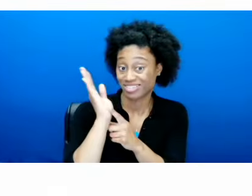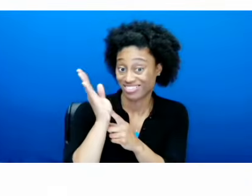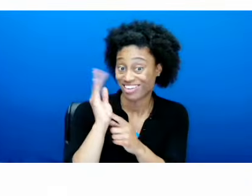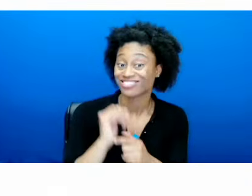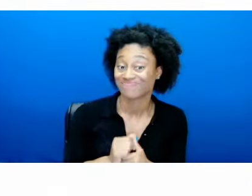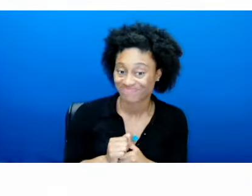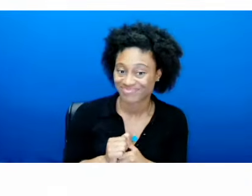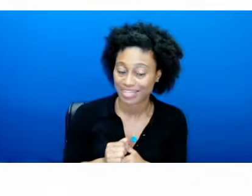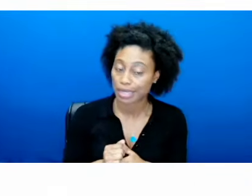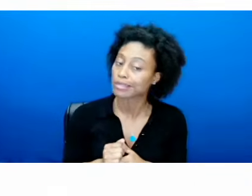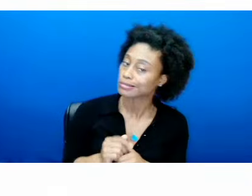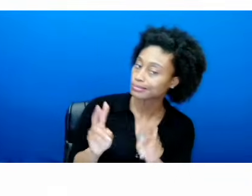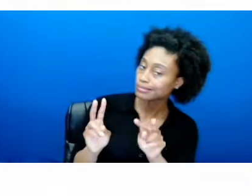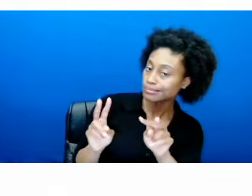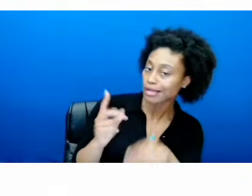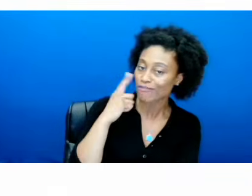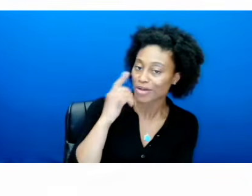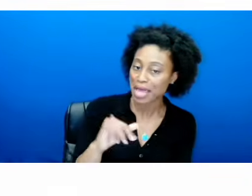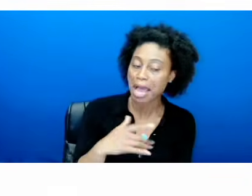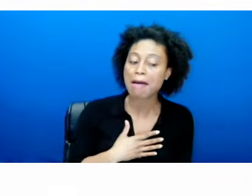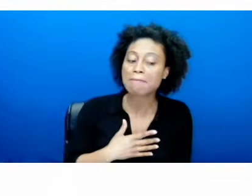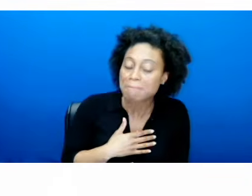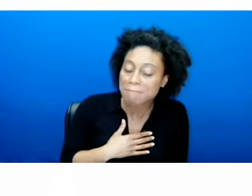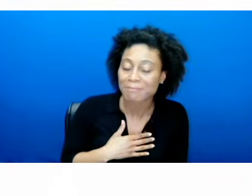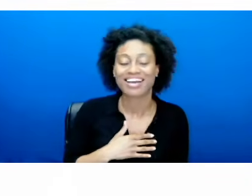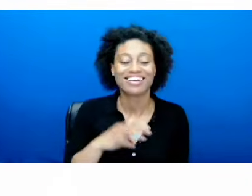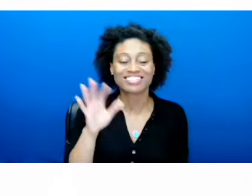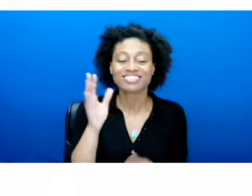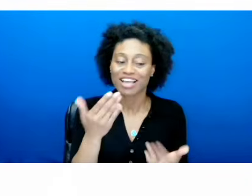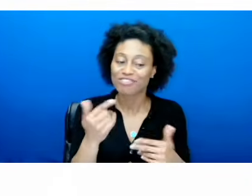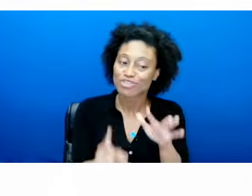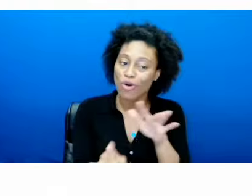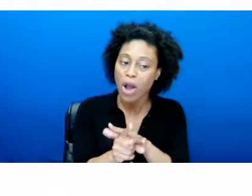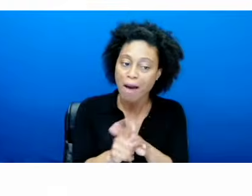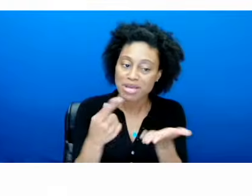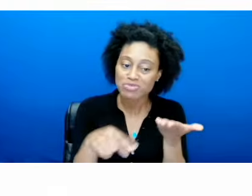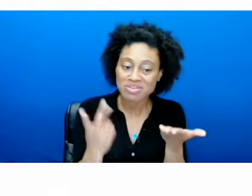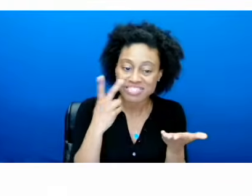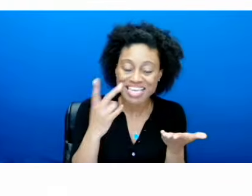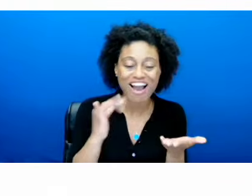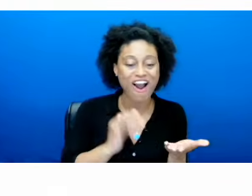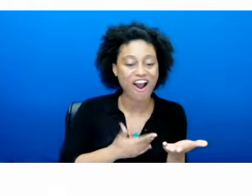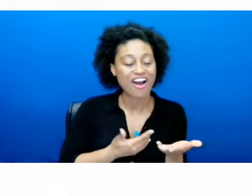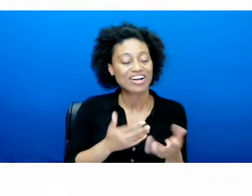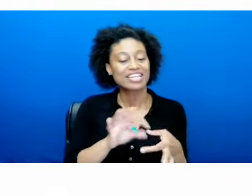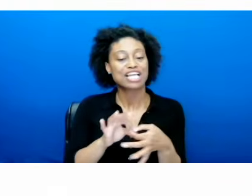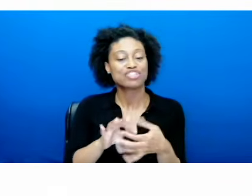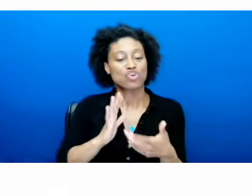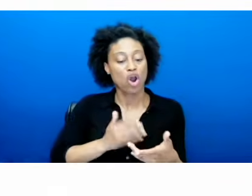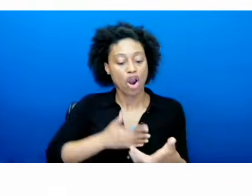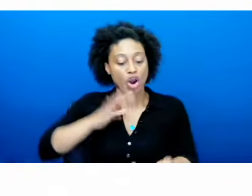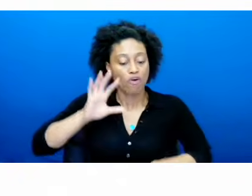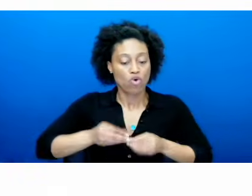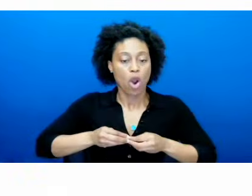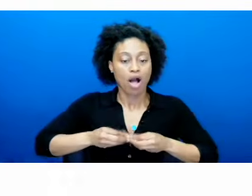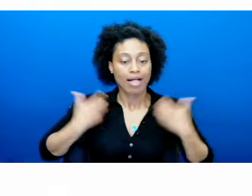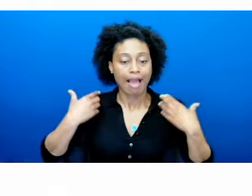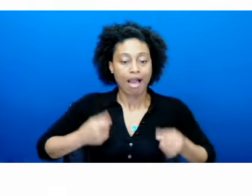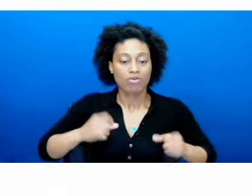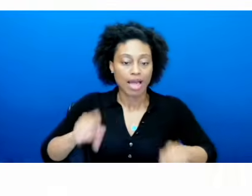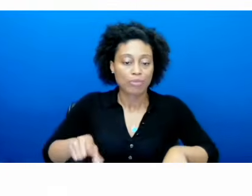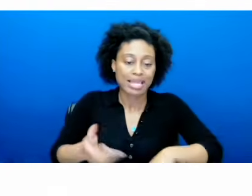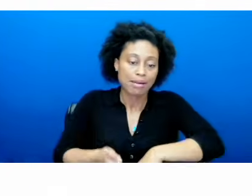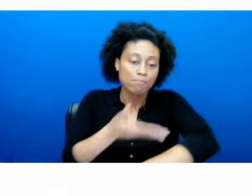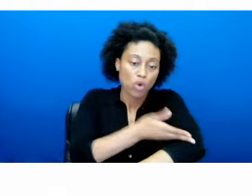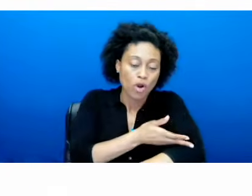just have to stay tuned for more, just talking about the connection of oral health to our overall health. So we look forward to having that video